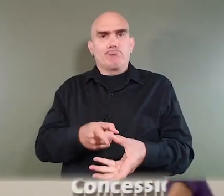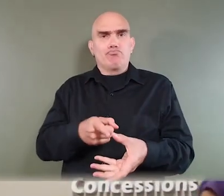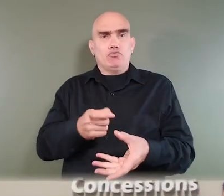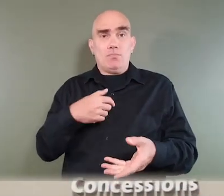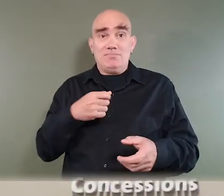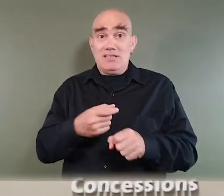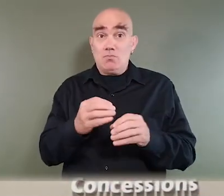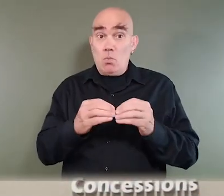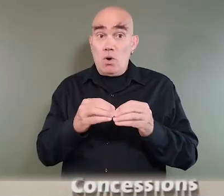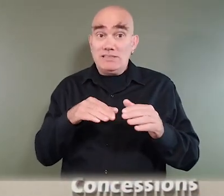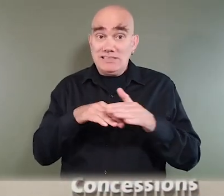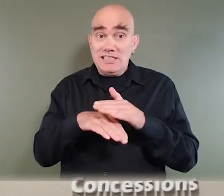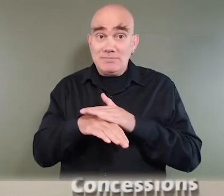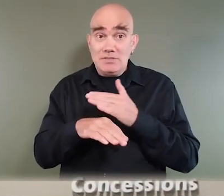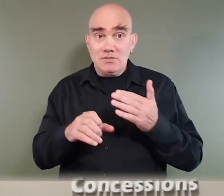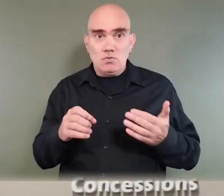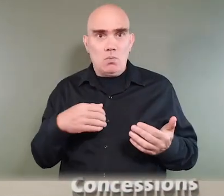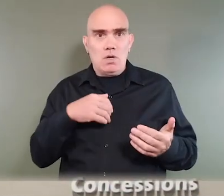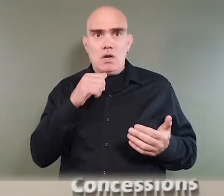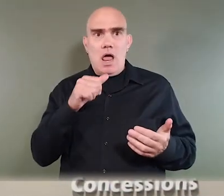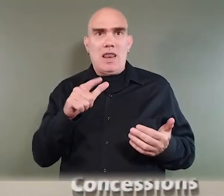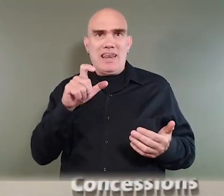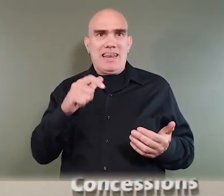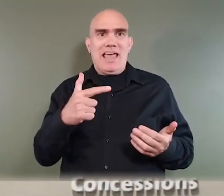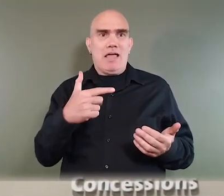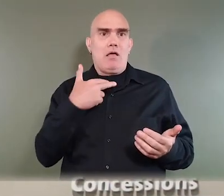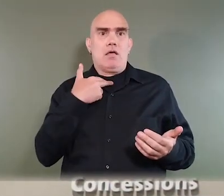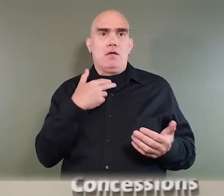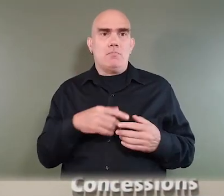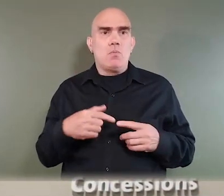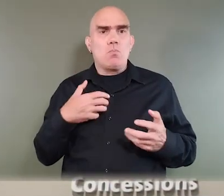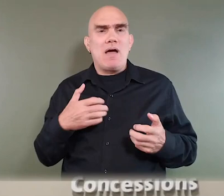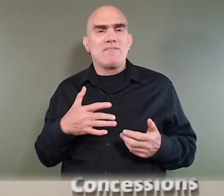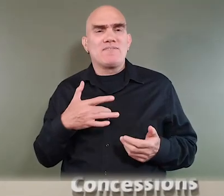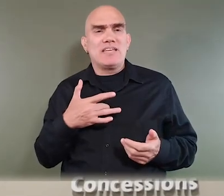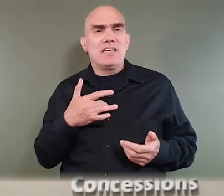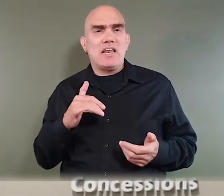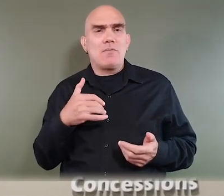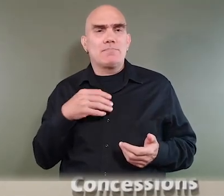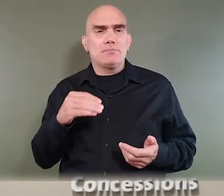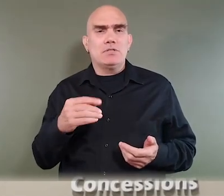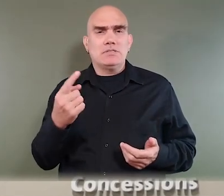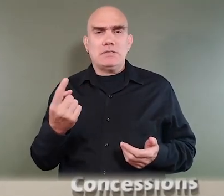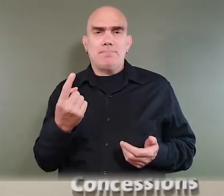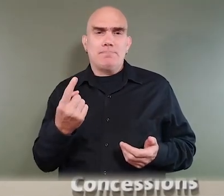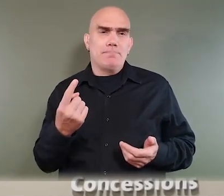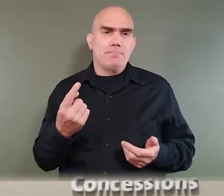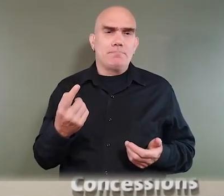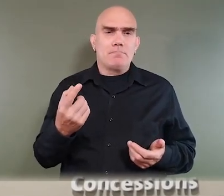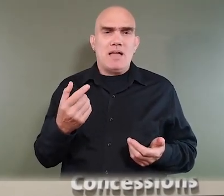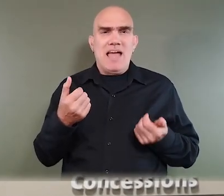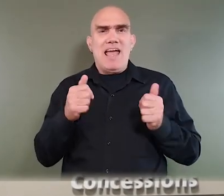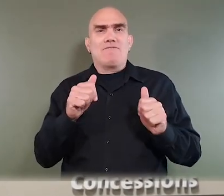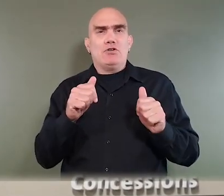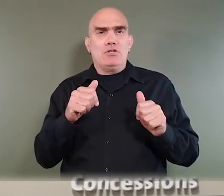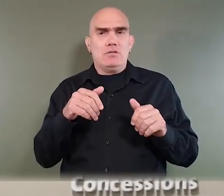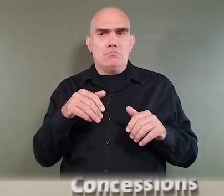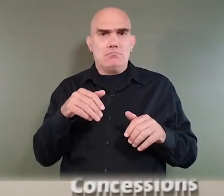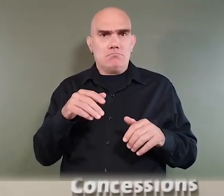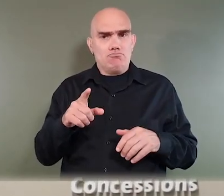So we don't want to lock our leg out, but we do want it feeling like we're putting some effort into it and it's resting on the